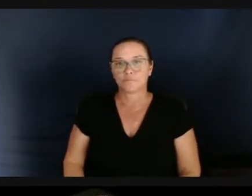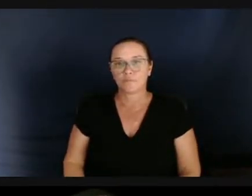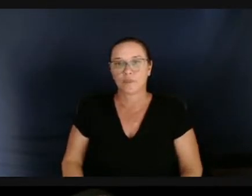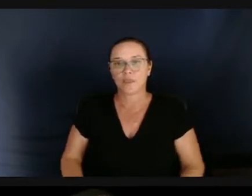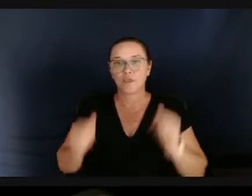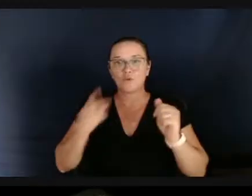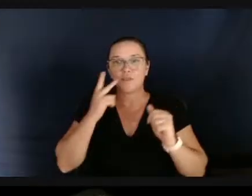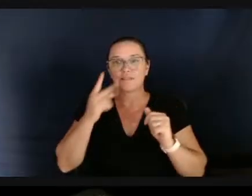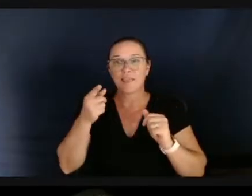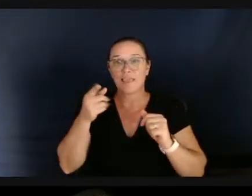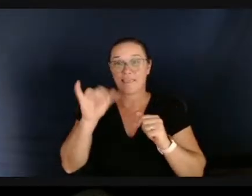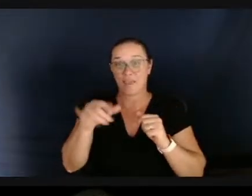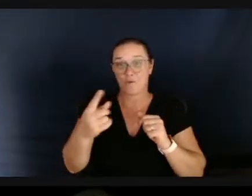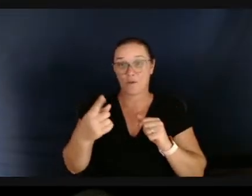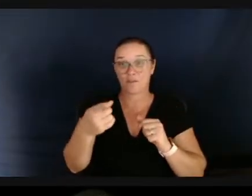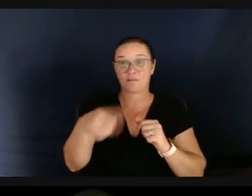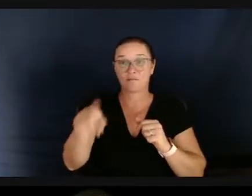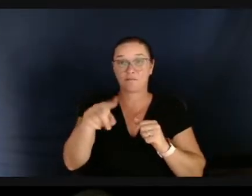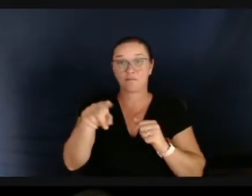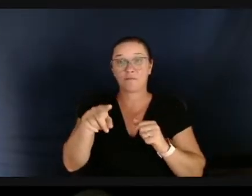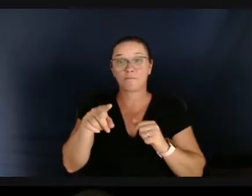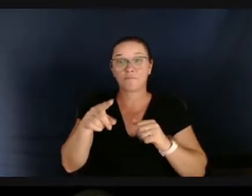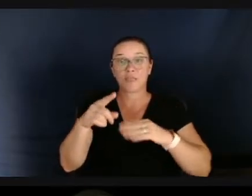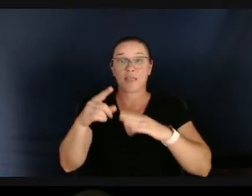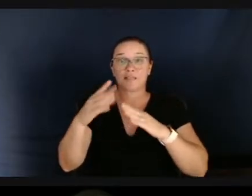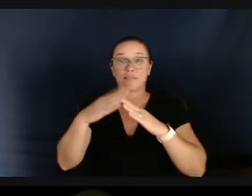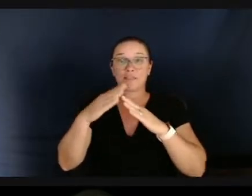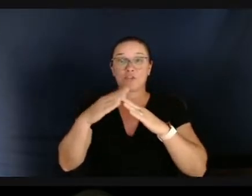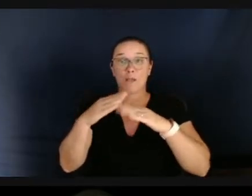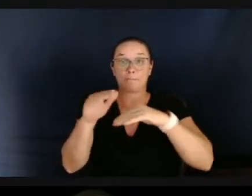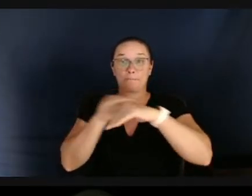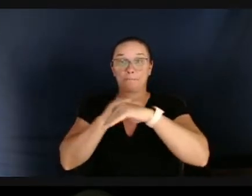note, right? There's where the top of it is at the start.